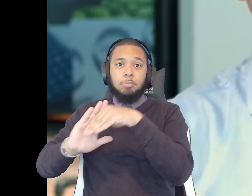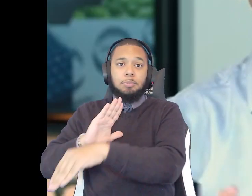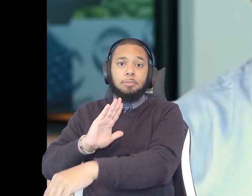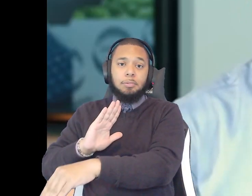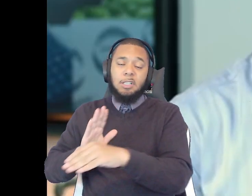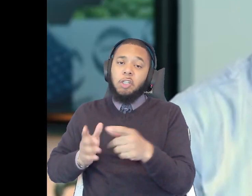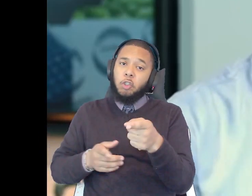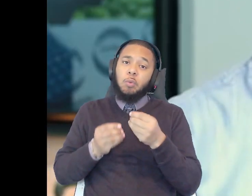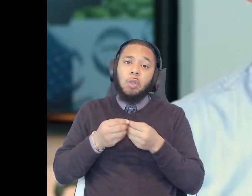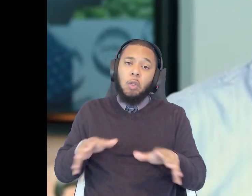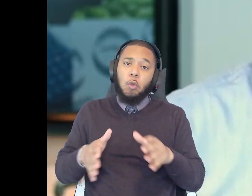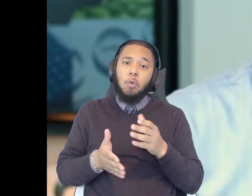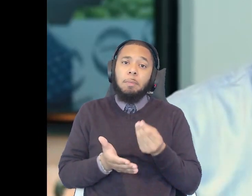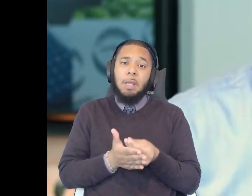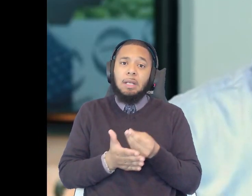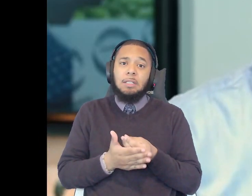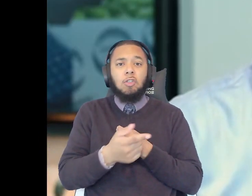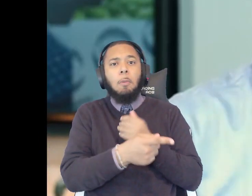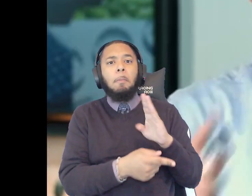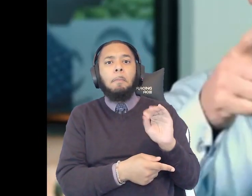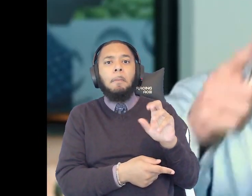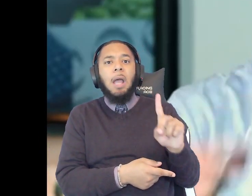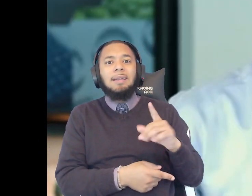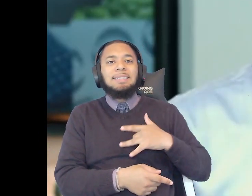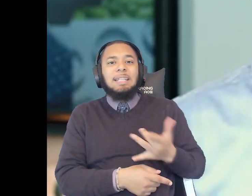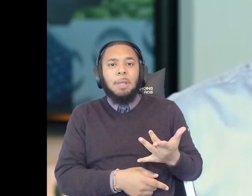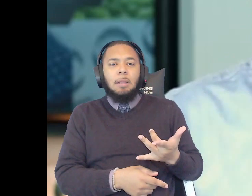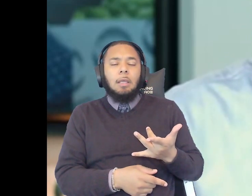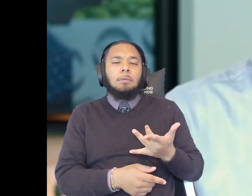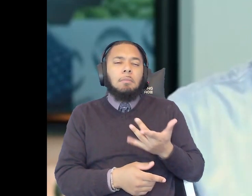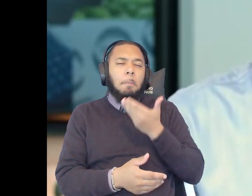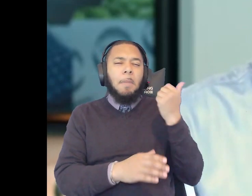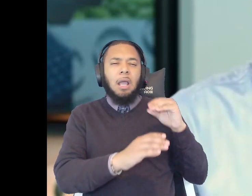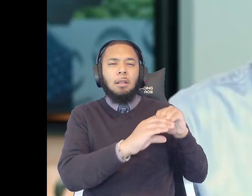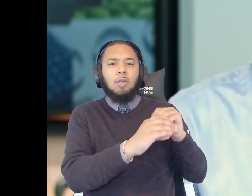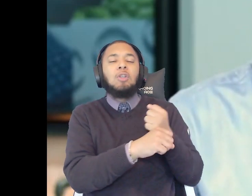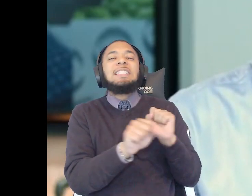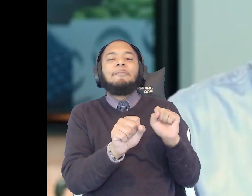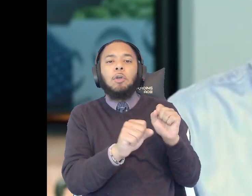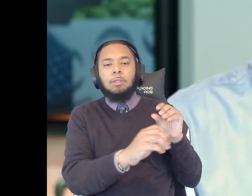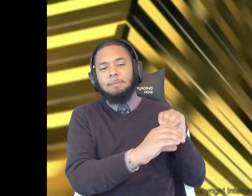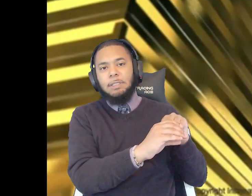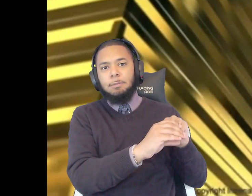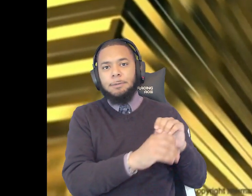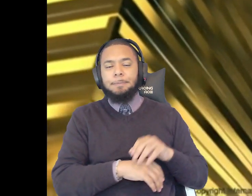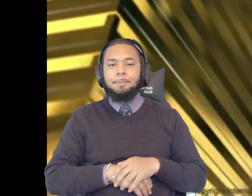typically are a little bit safer of an investment. Thank you very much, and have a great day.